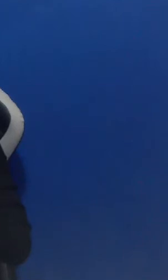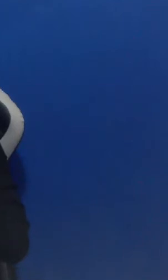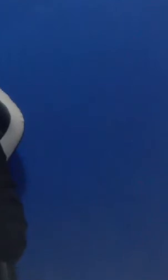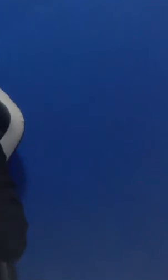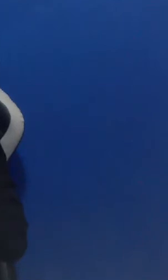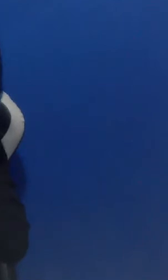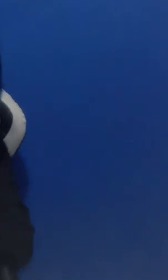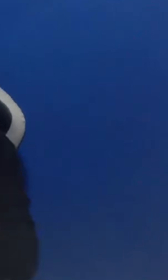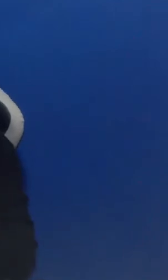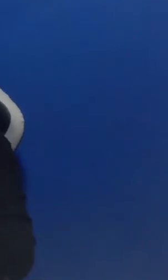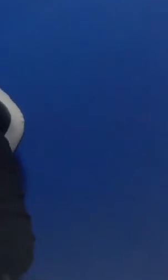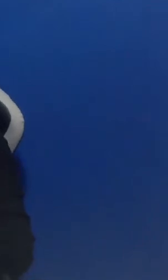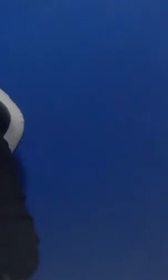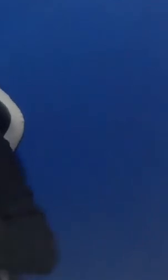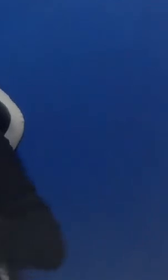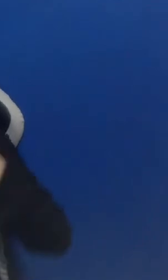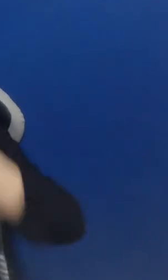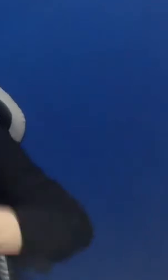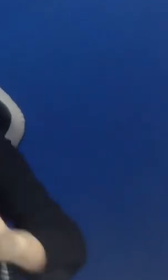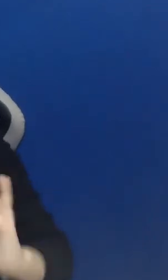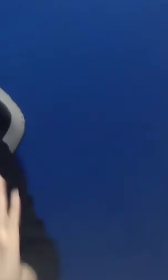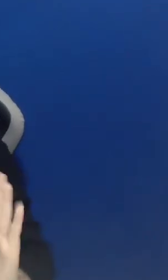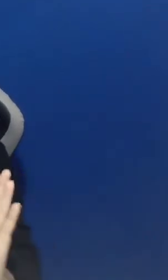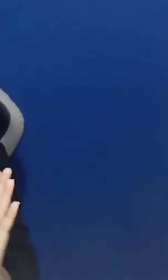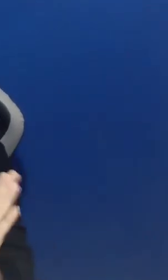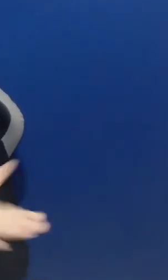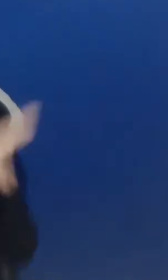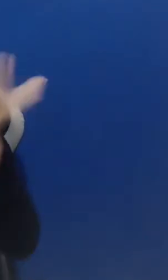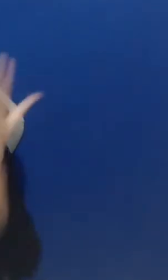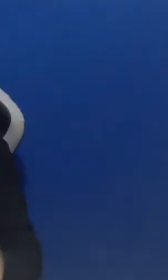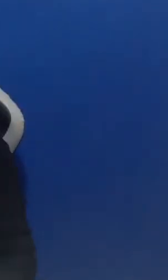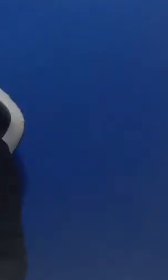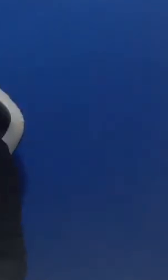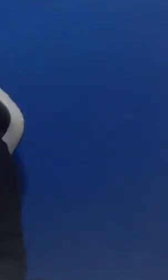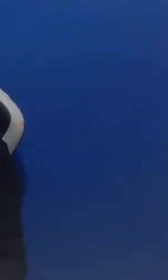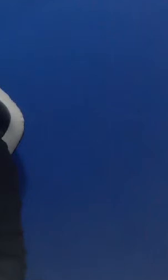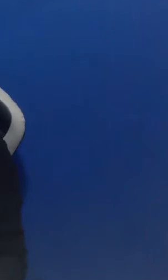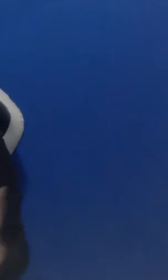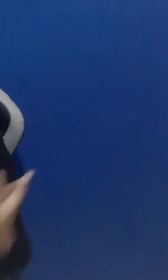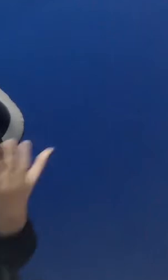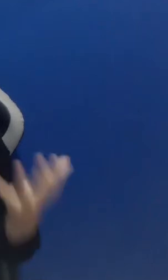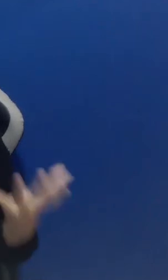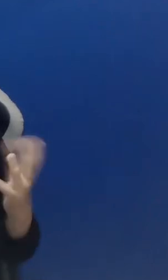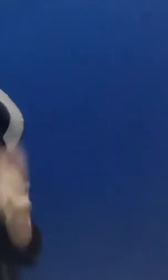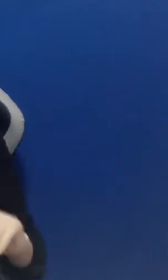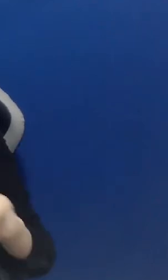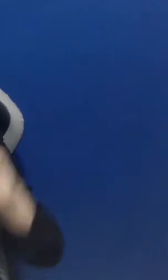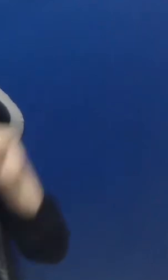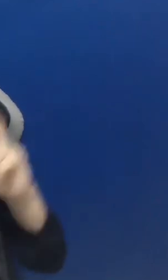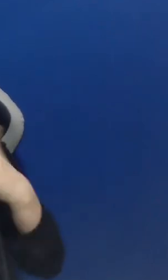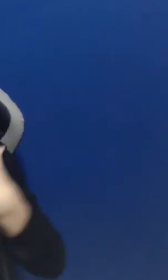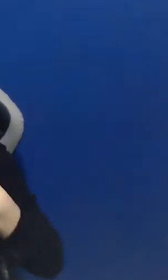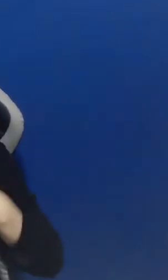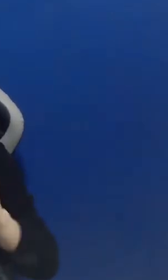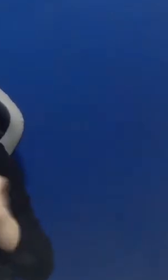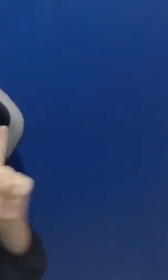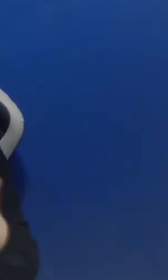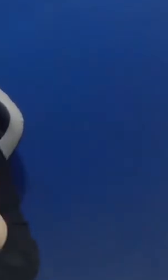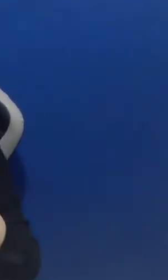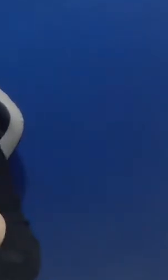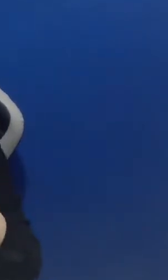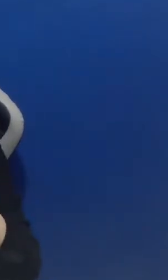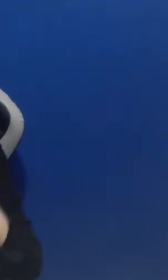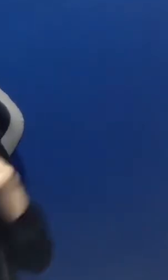heightened visibility to the issue of mental health. Furthermore, countries in the region have been employing